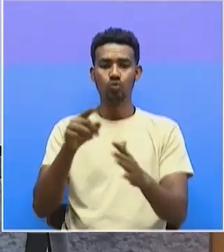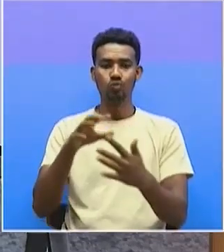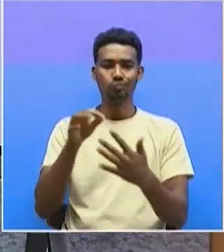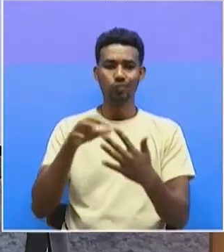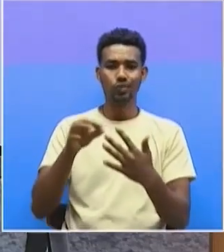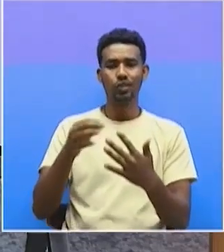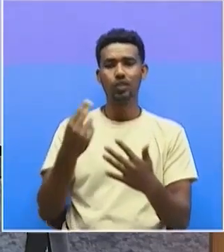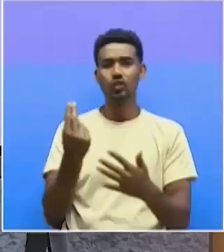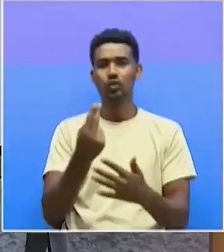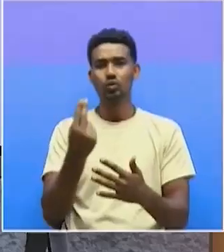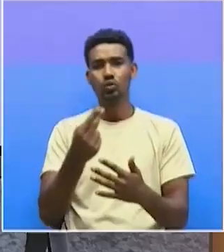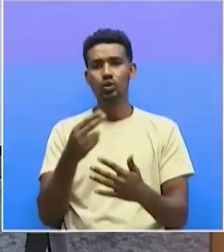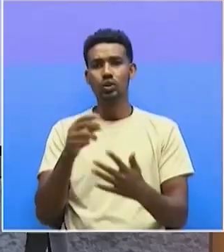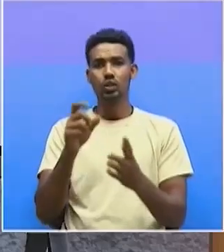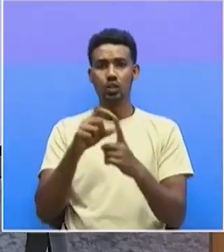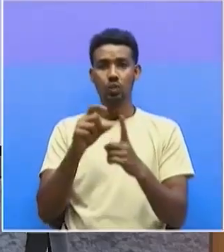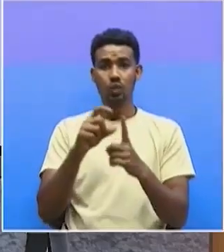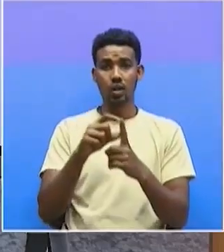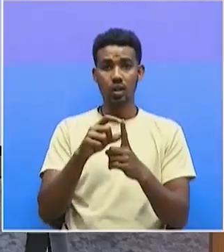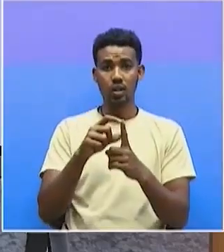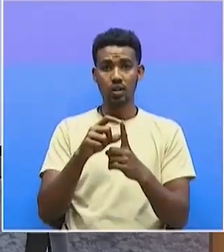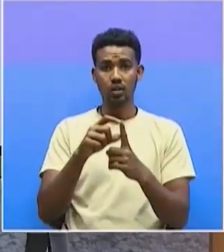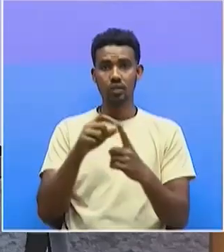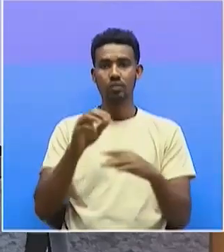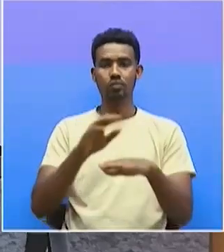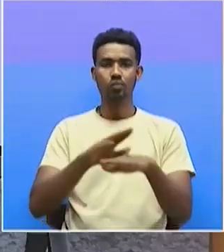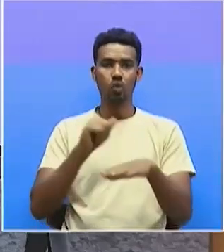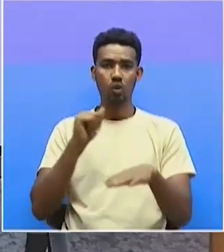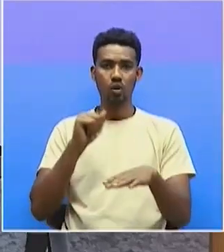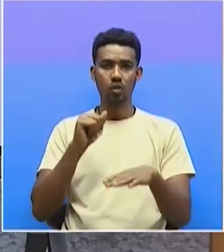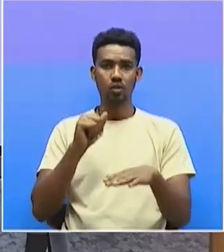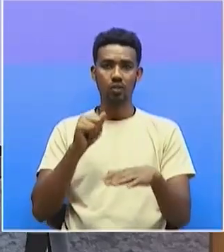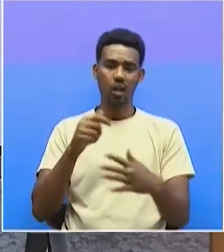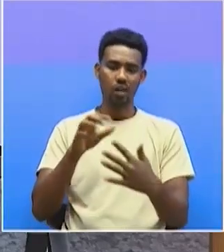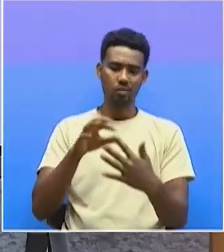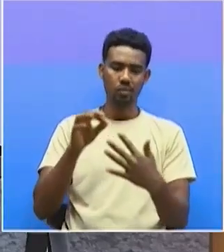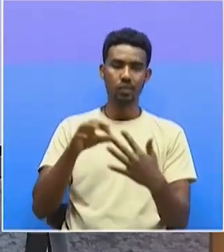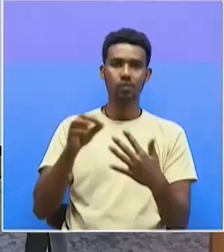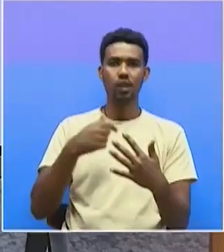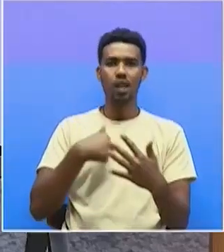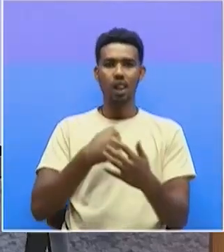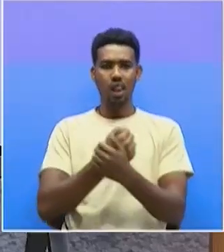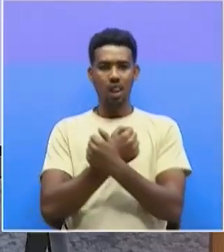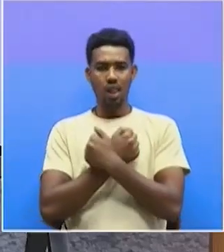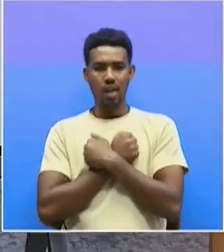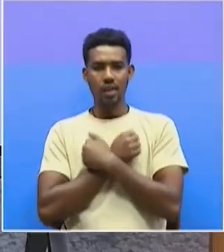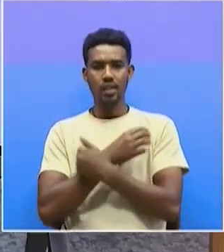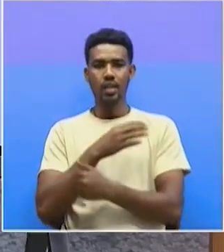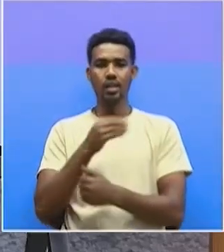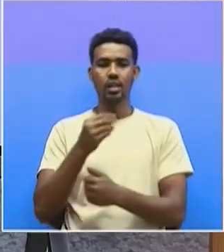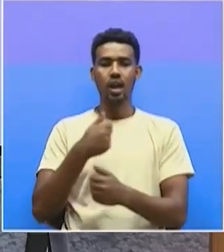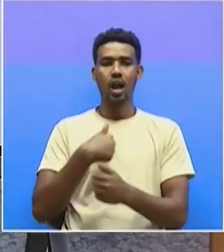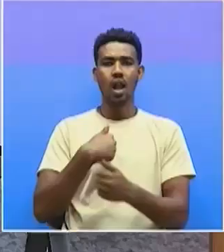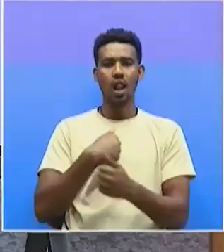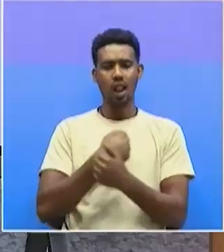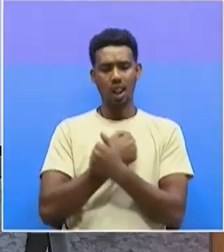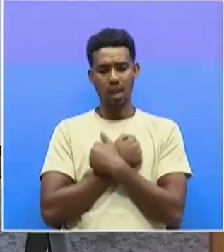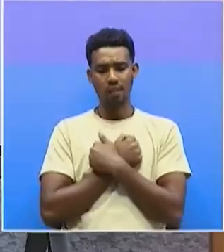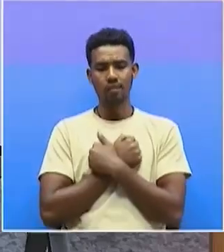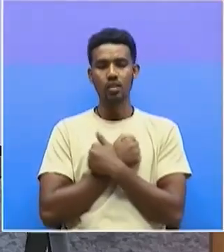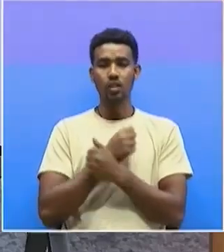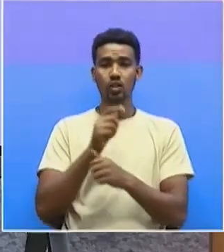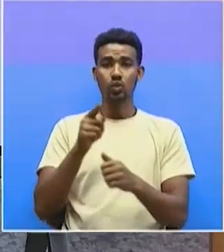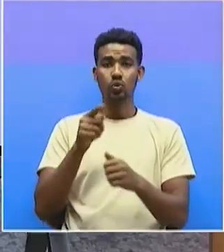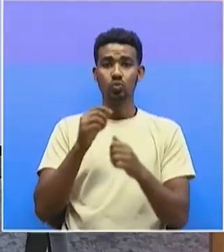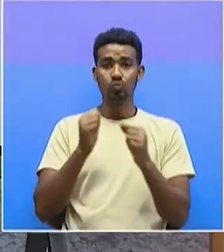can use the word, it's called prefer. I prefer, I like, and I love. You can